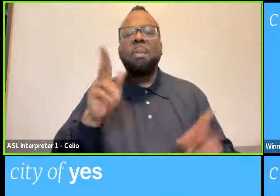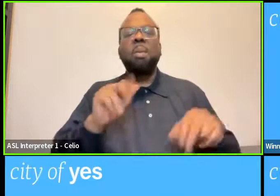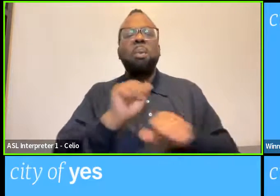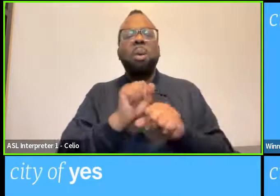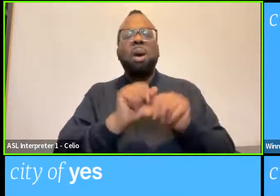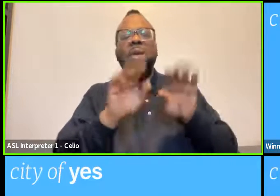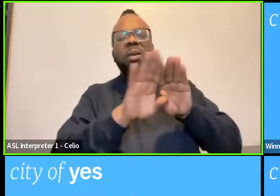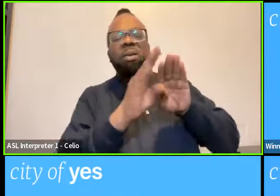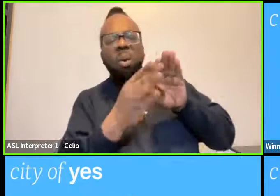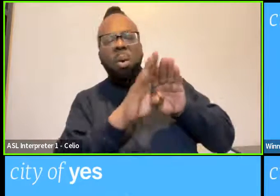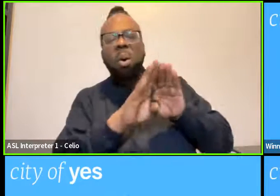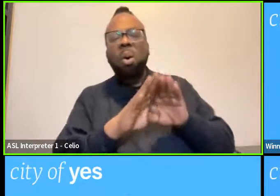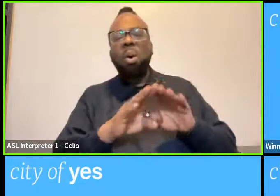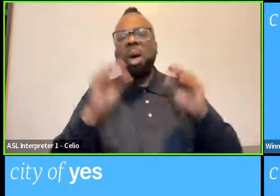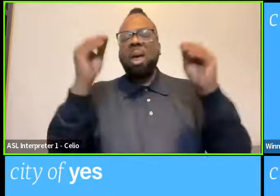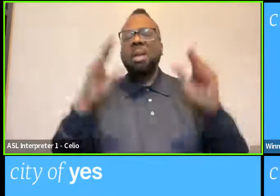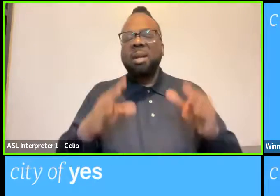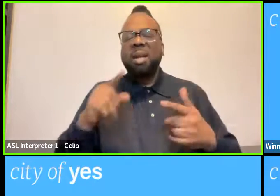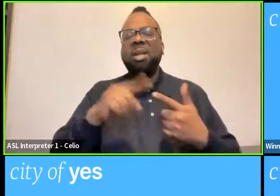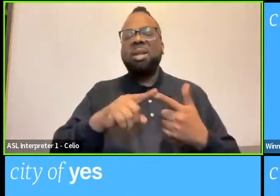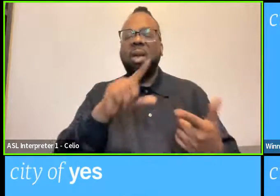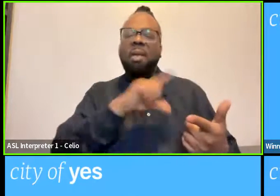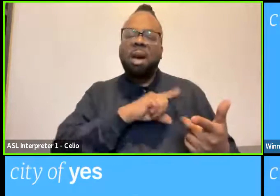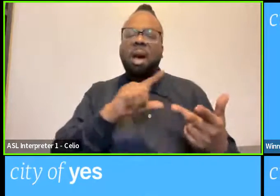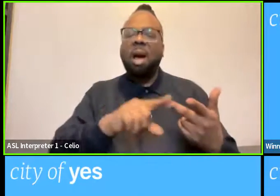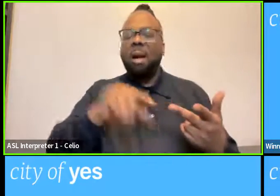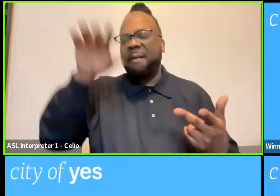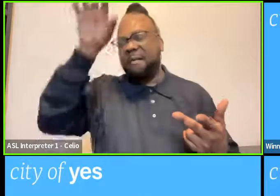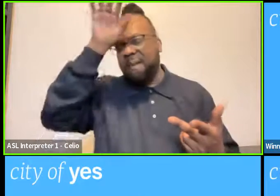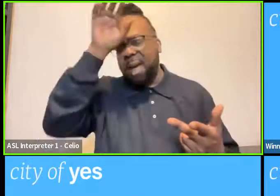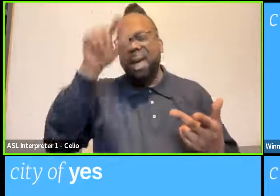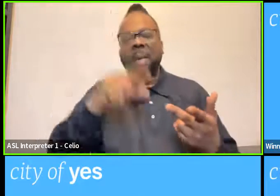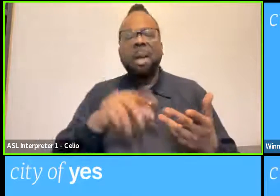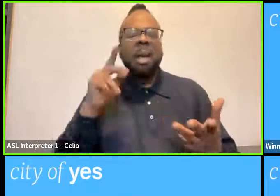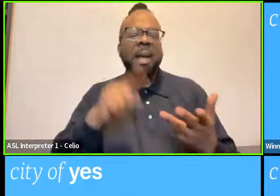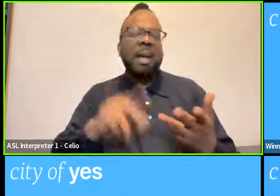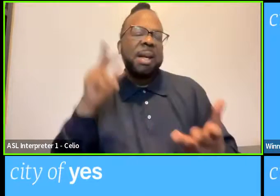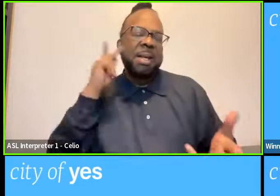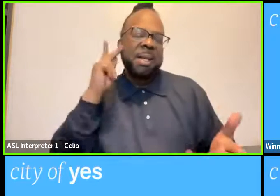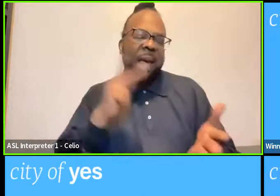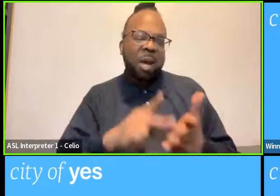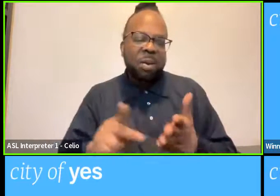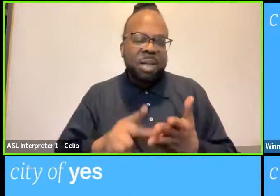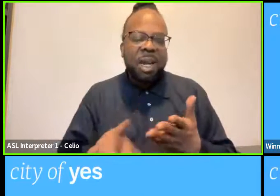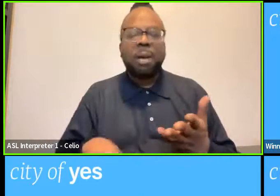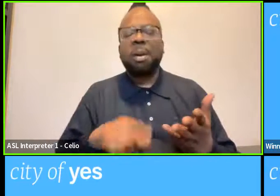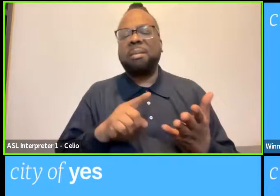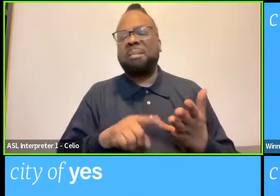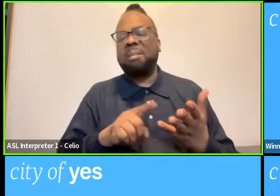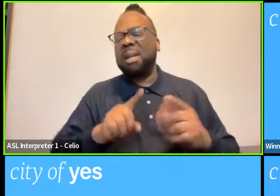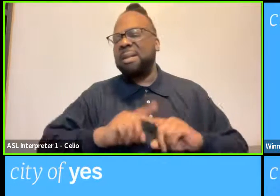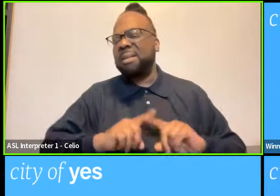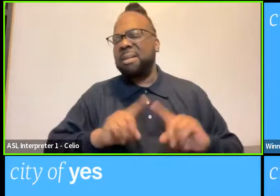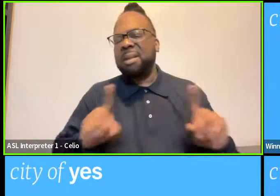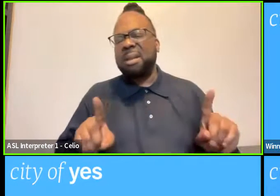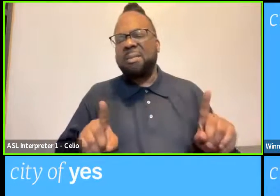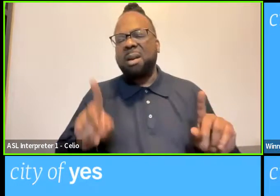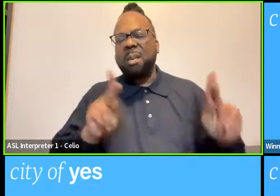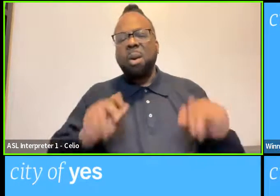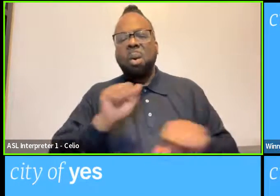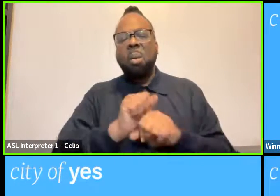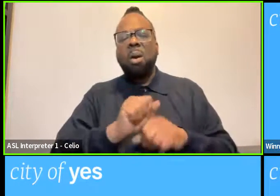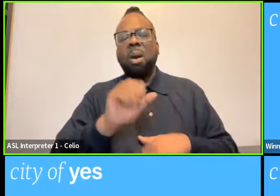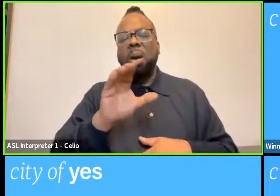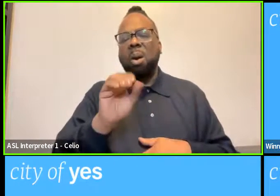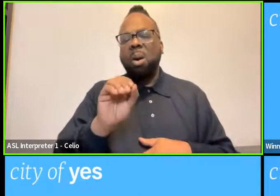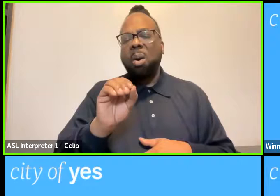teachers, the police officers, the firemen, the secretaries in different, corporate world? Instead